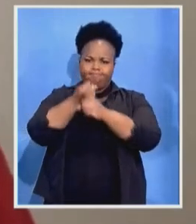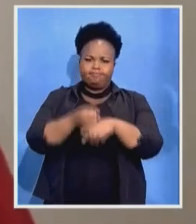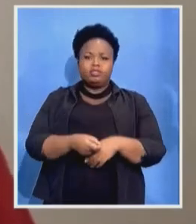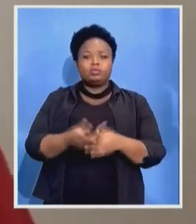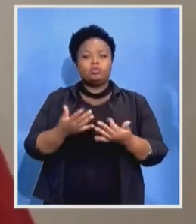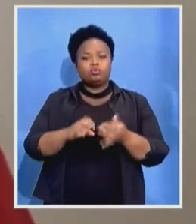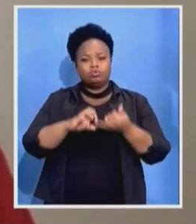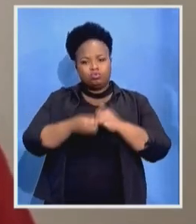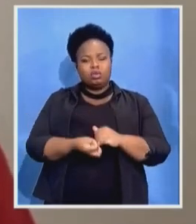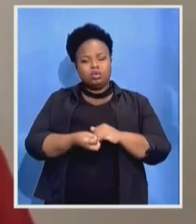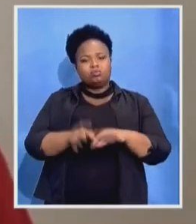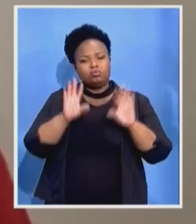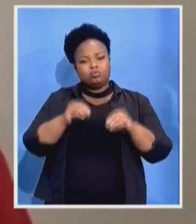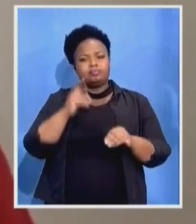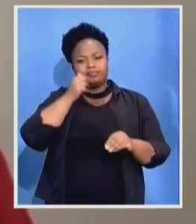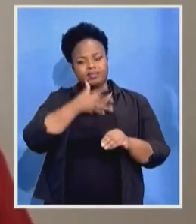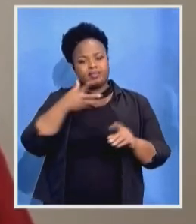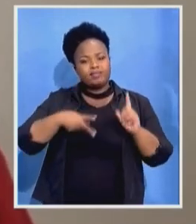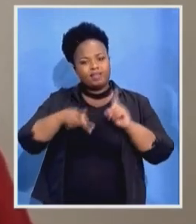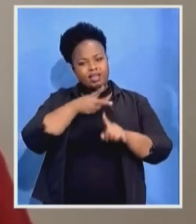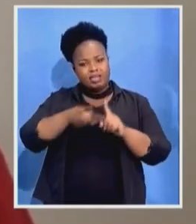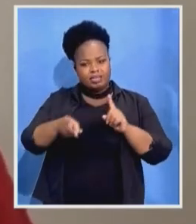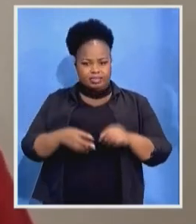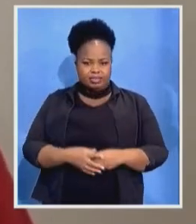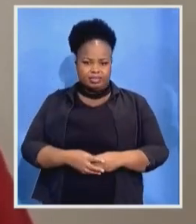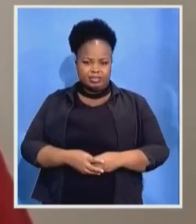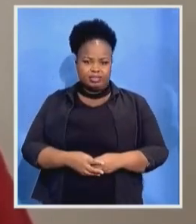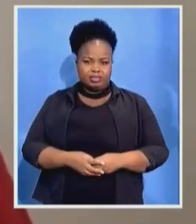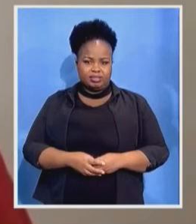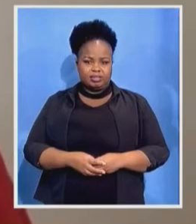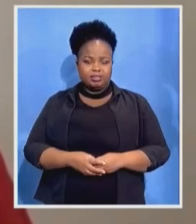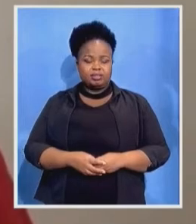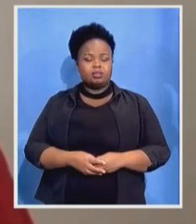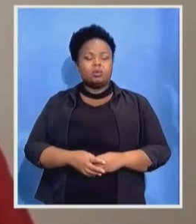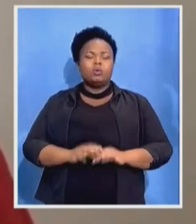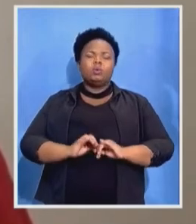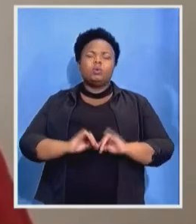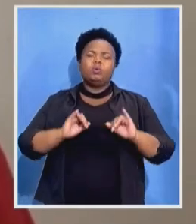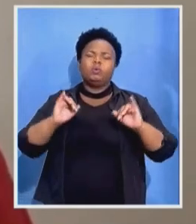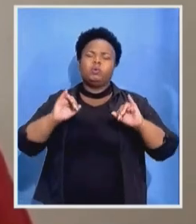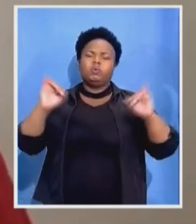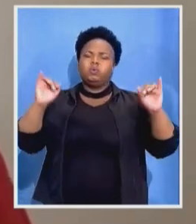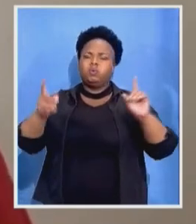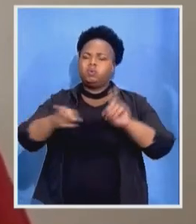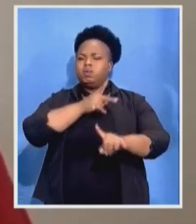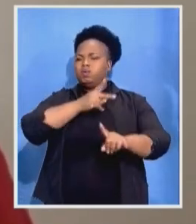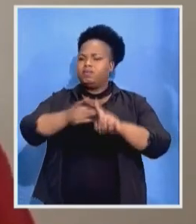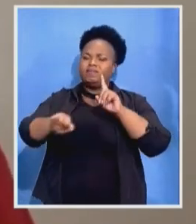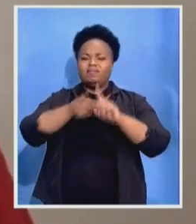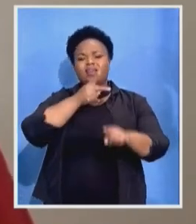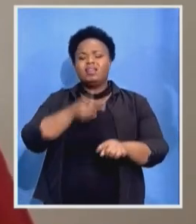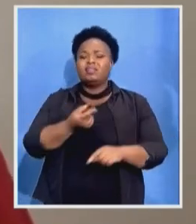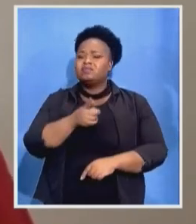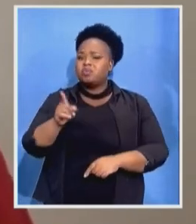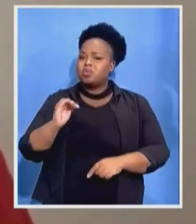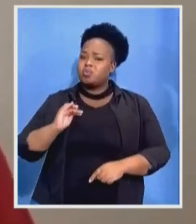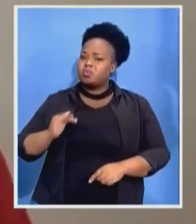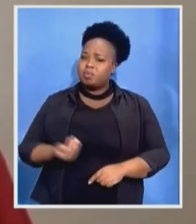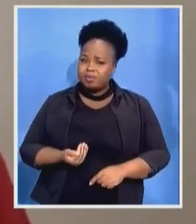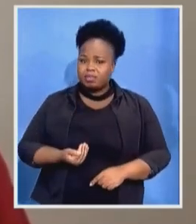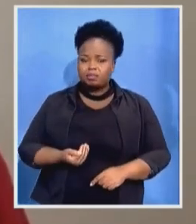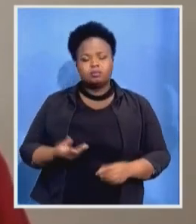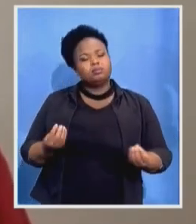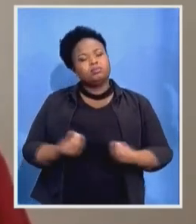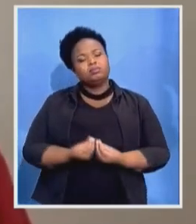violence. The scourge of violence directed at women is something that all of us must fight against.